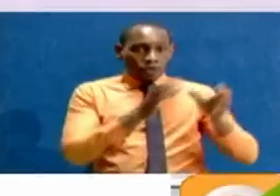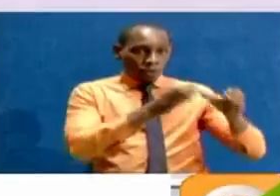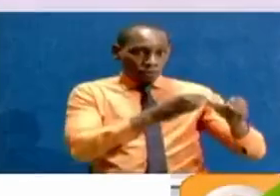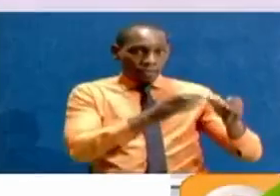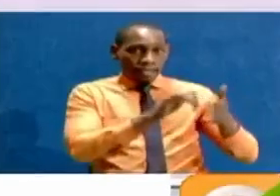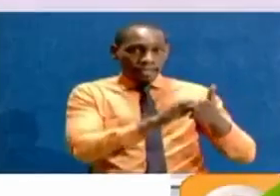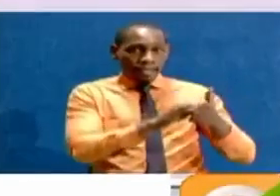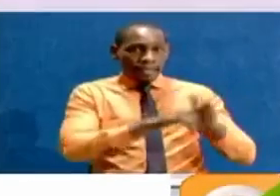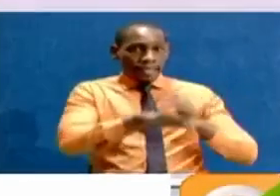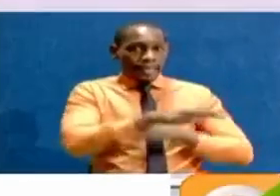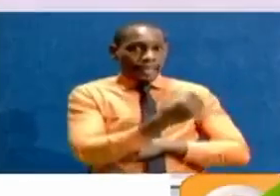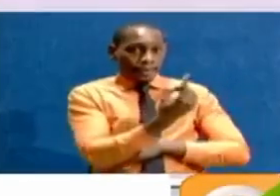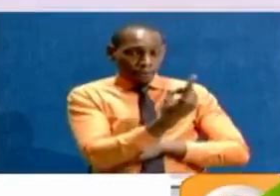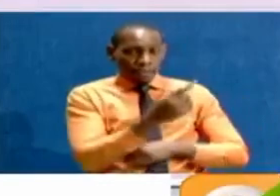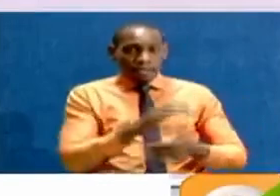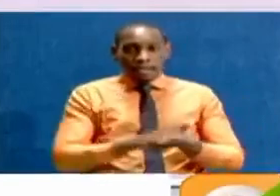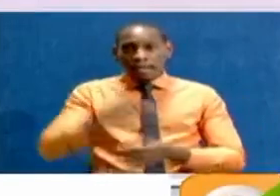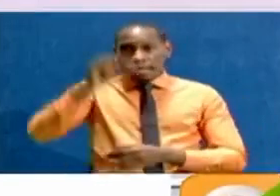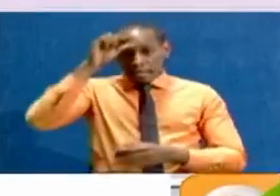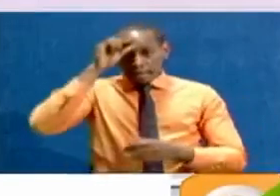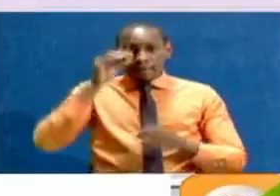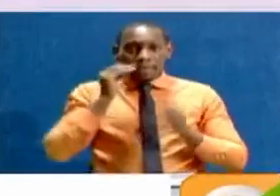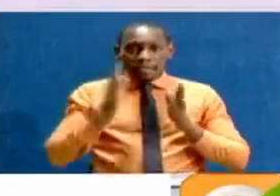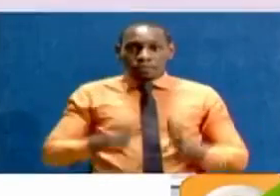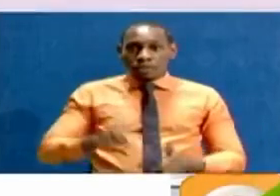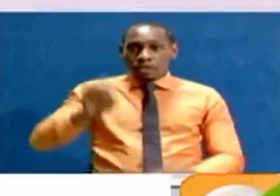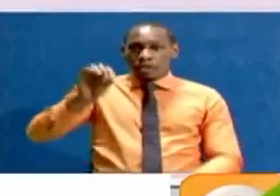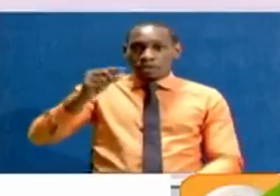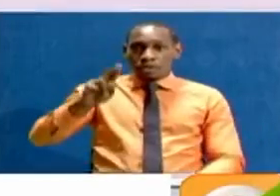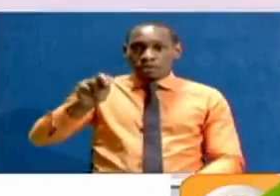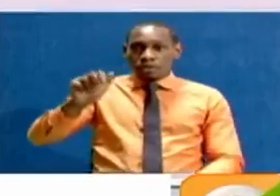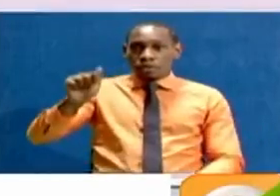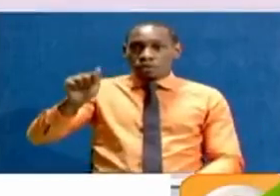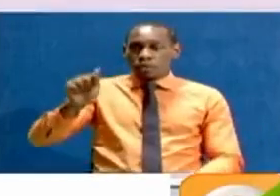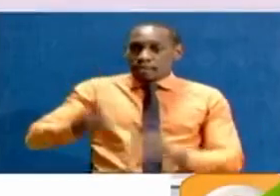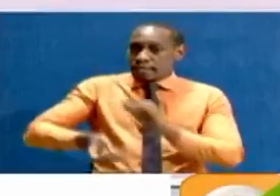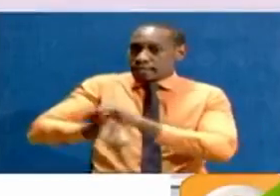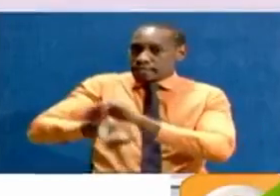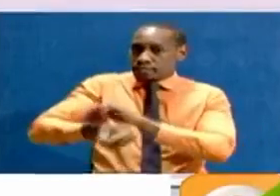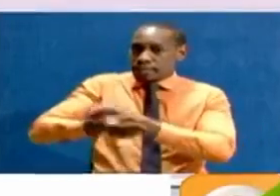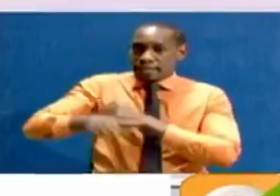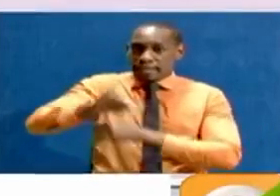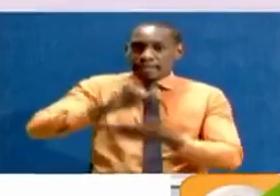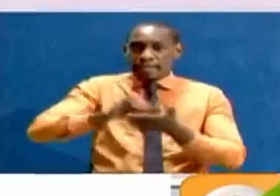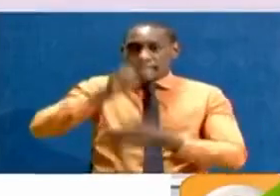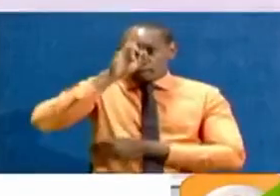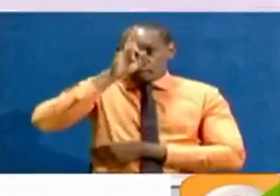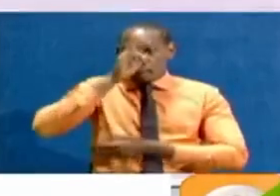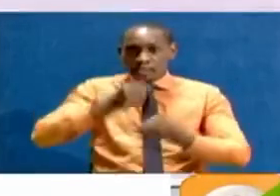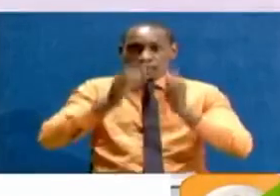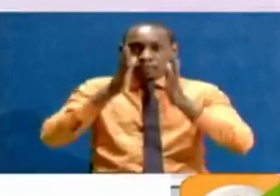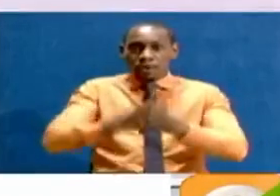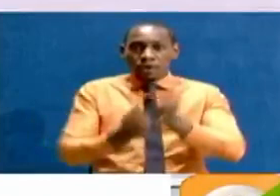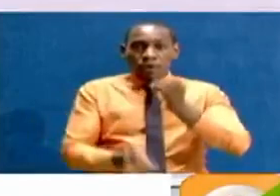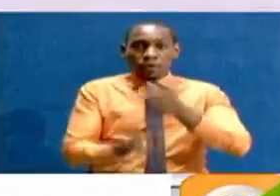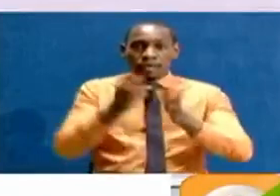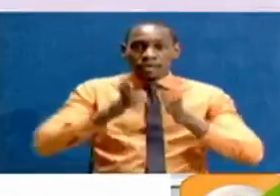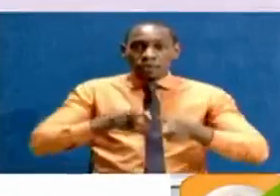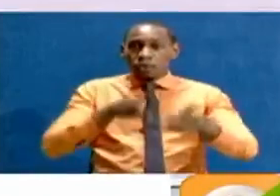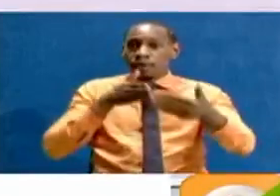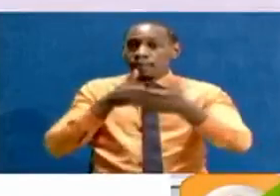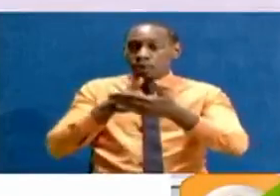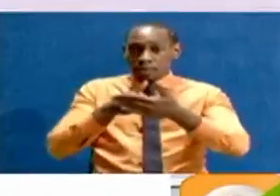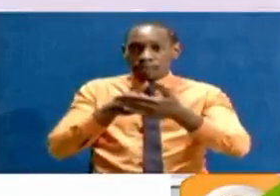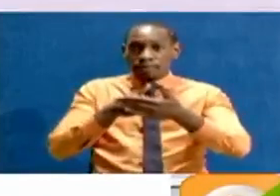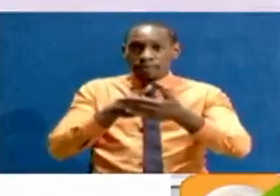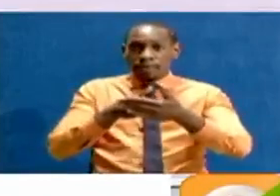categorized as one zone, government spokesman Cyrus Oguna detailed areas where police officers will erect